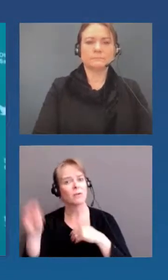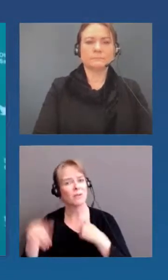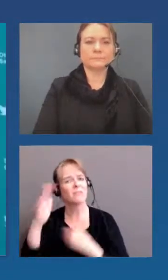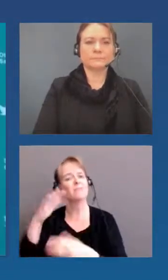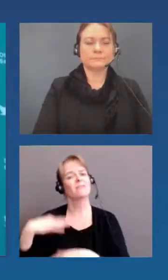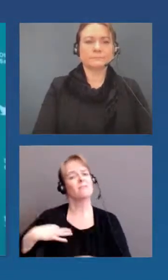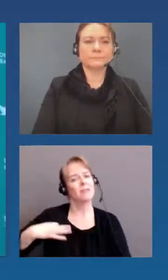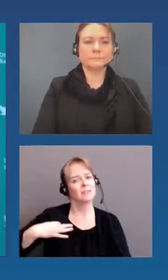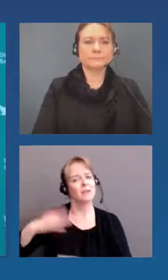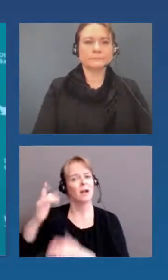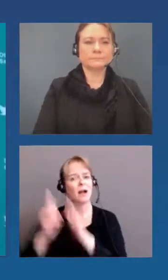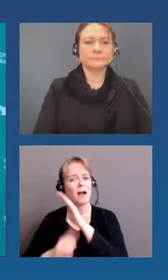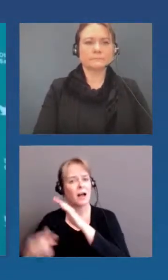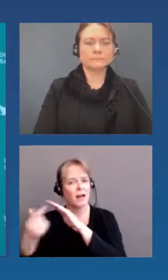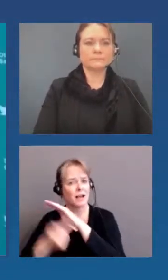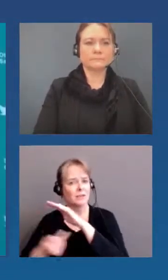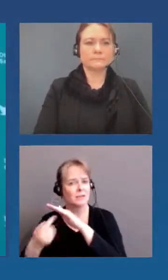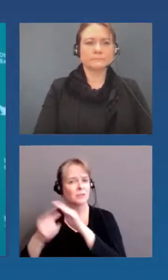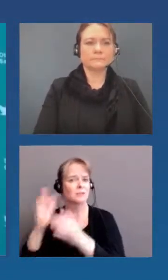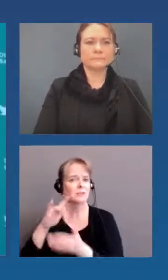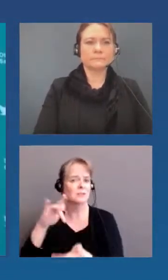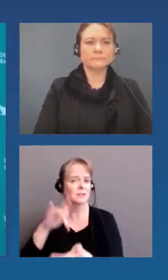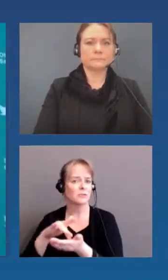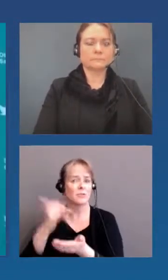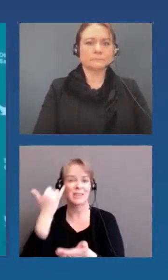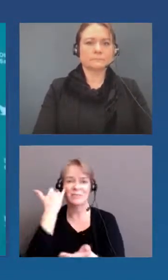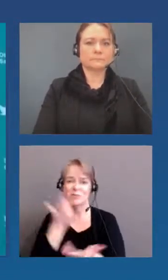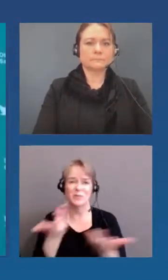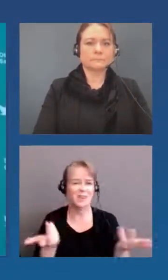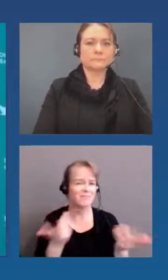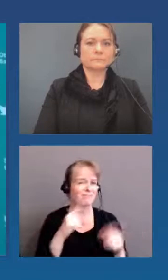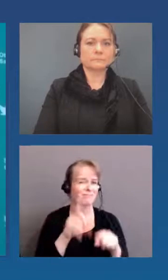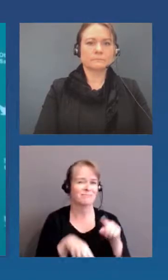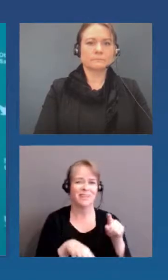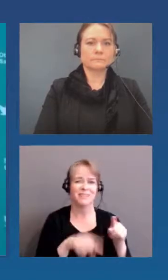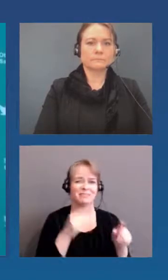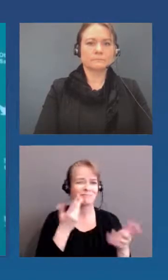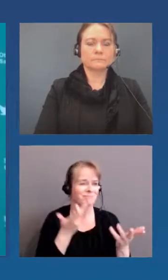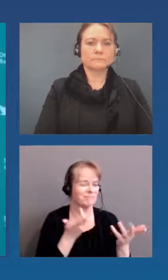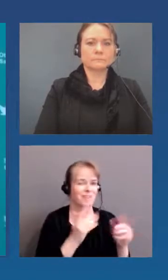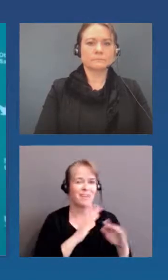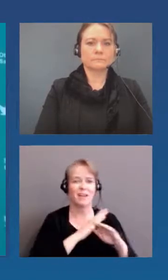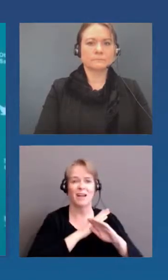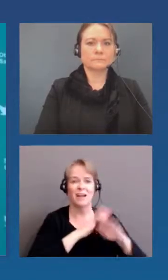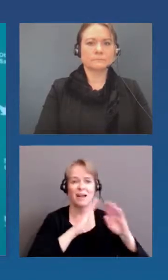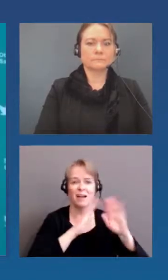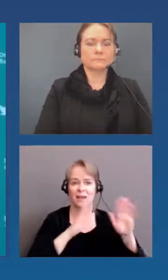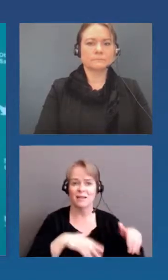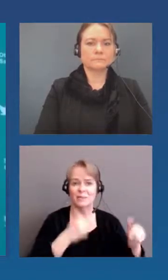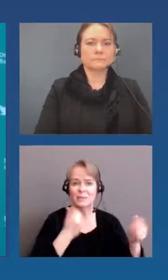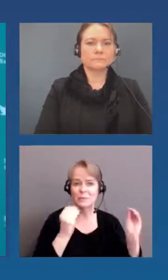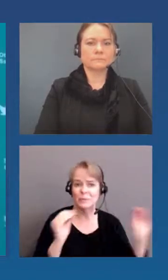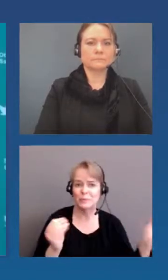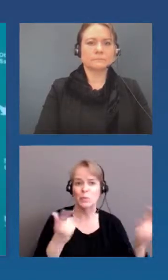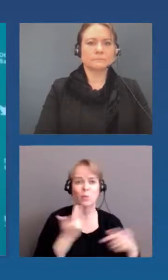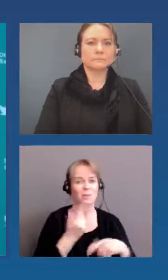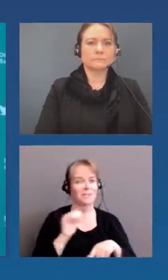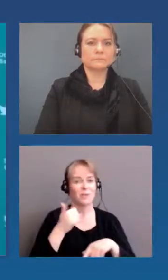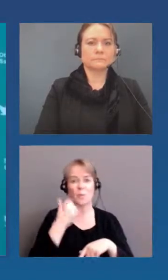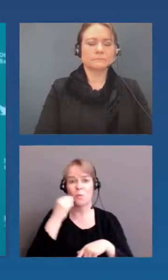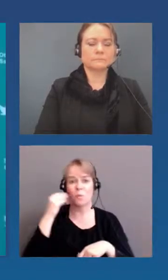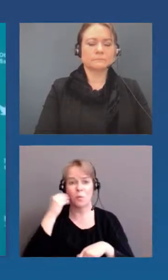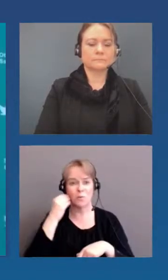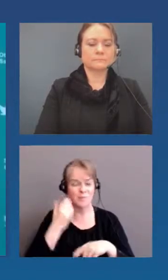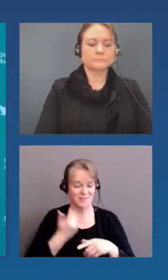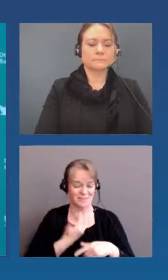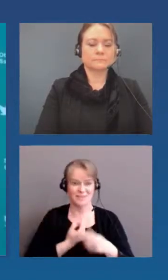for people who do not have access to an adequate shelter or cannot self-isolate safely in their own homes. There are no